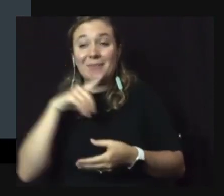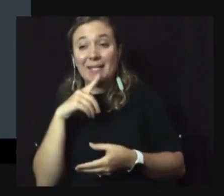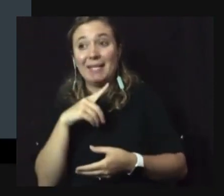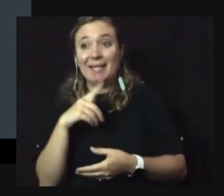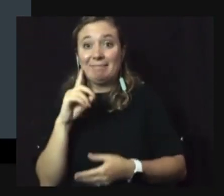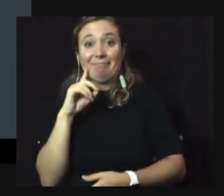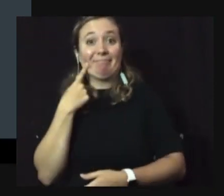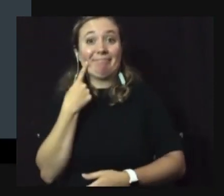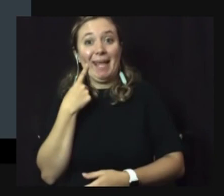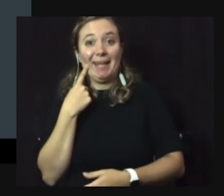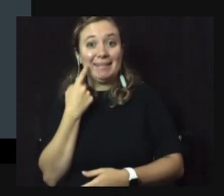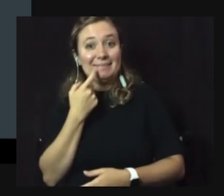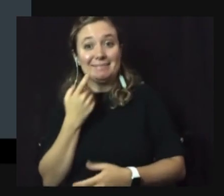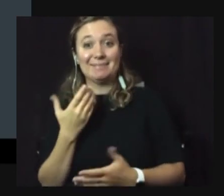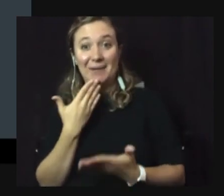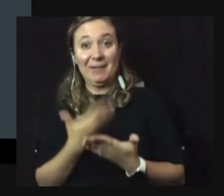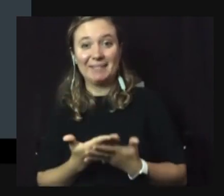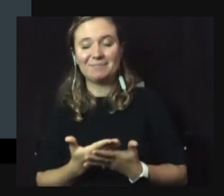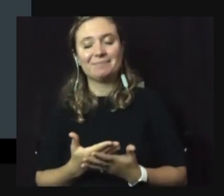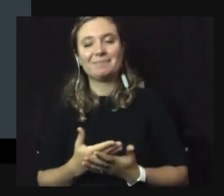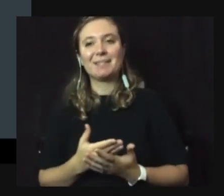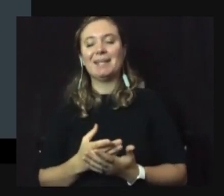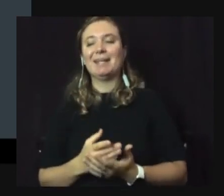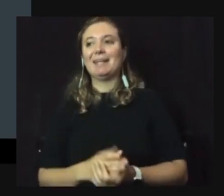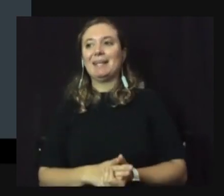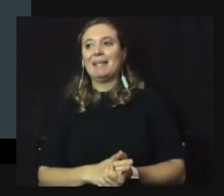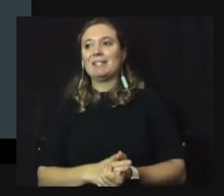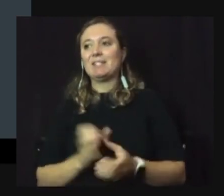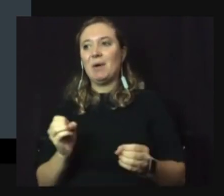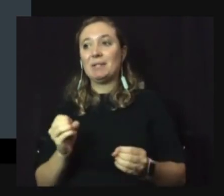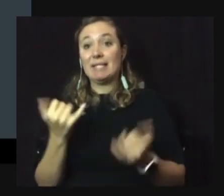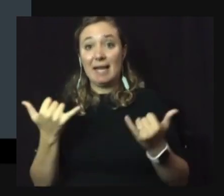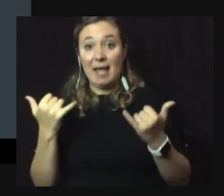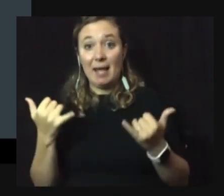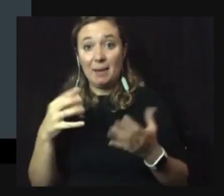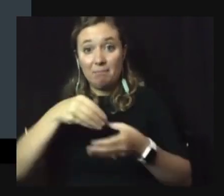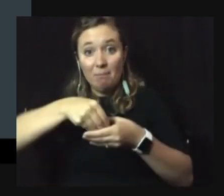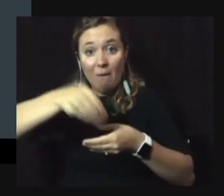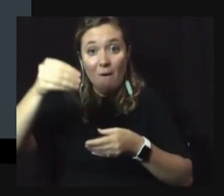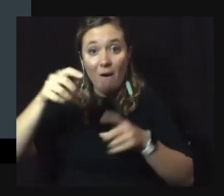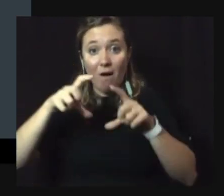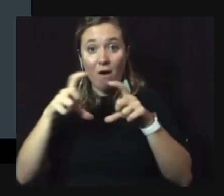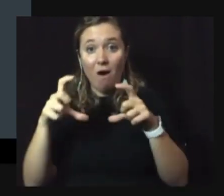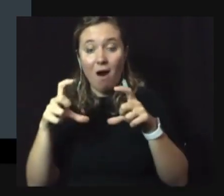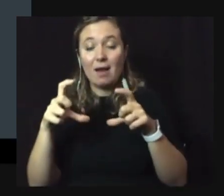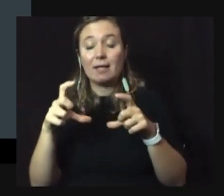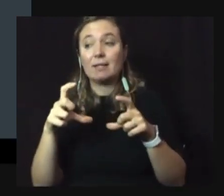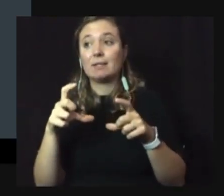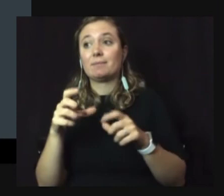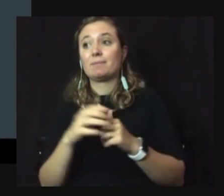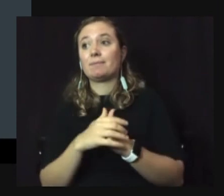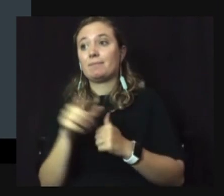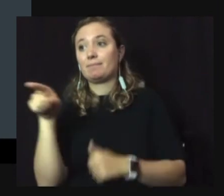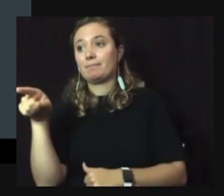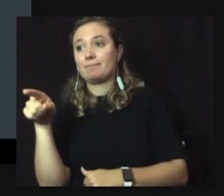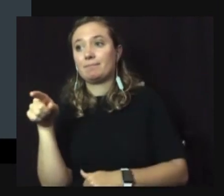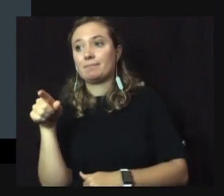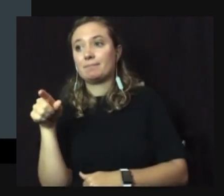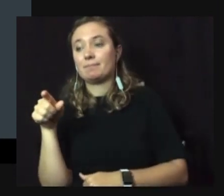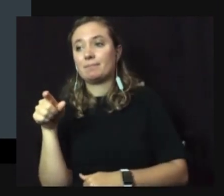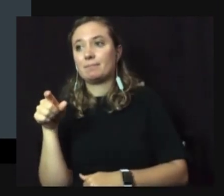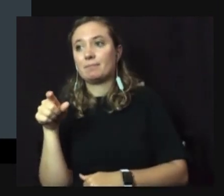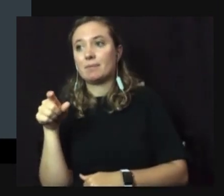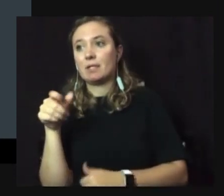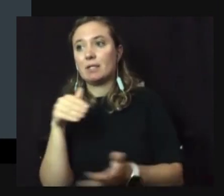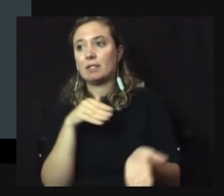Ooh, interoceptive candy. I love it. And so today I pulled a card that, again, Dr.